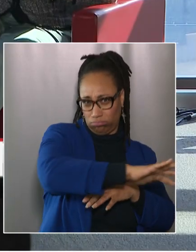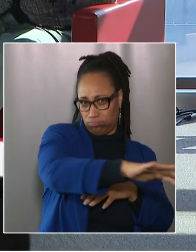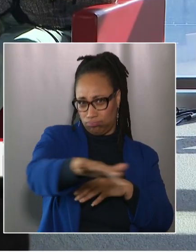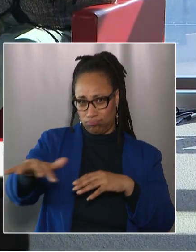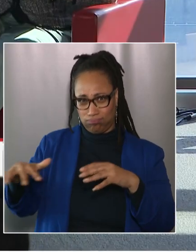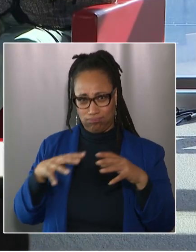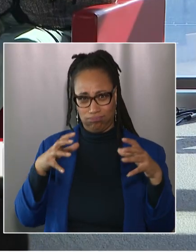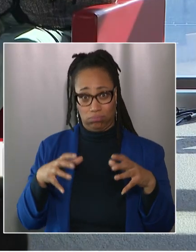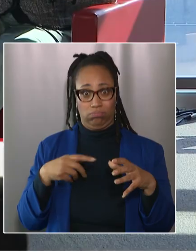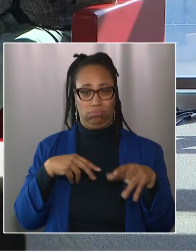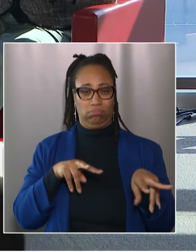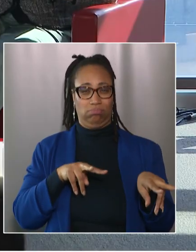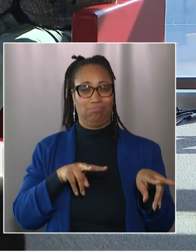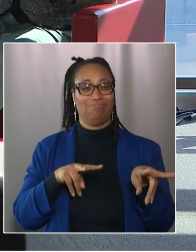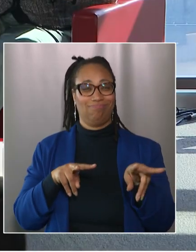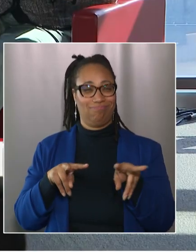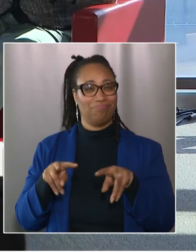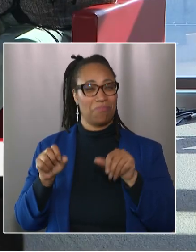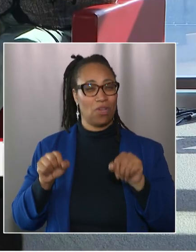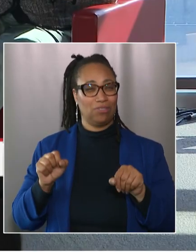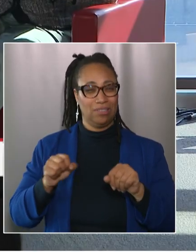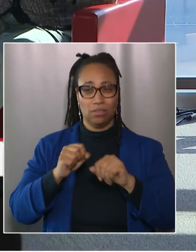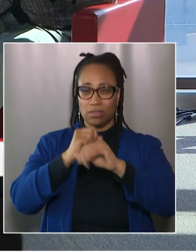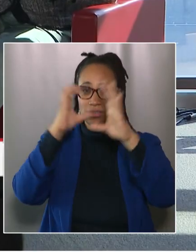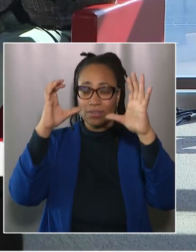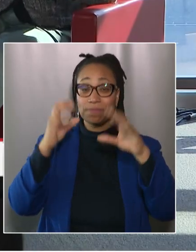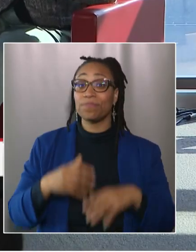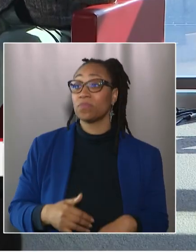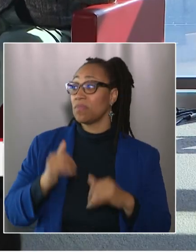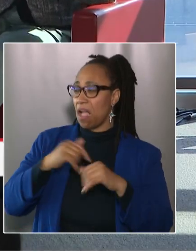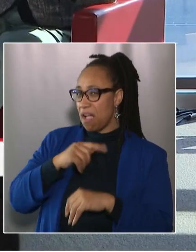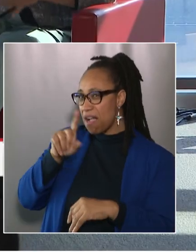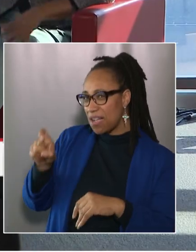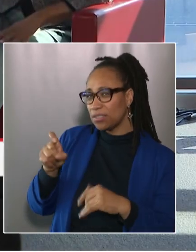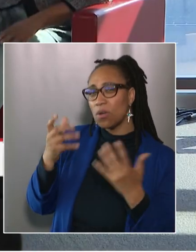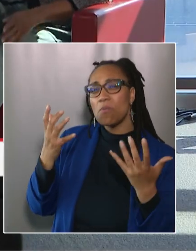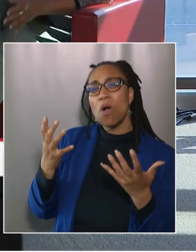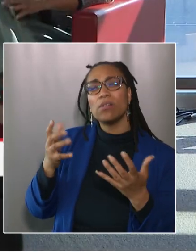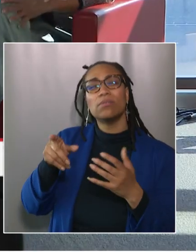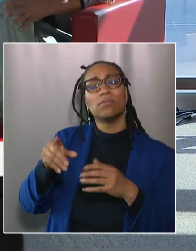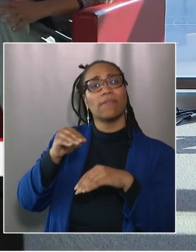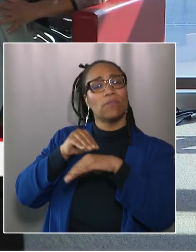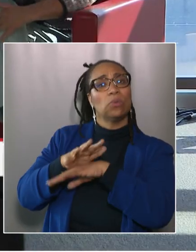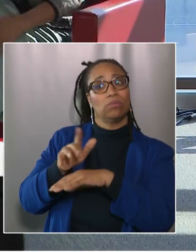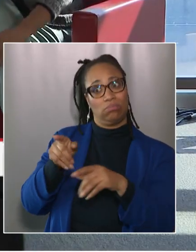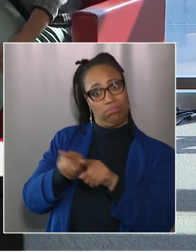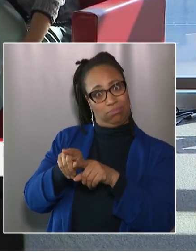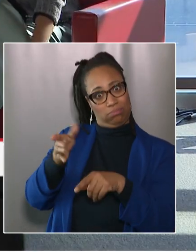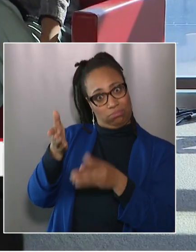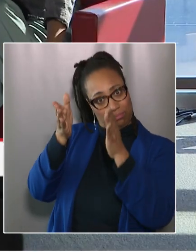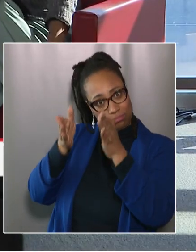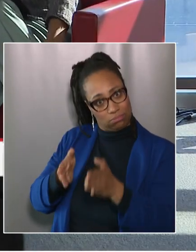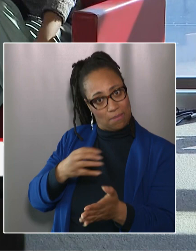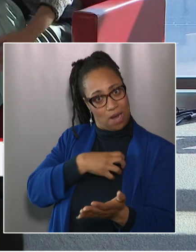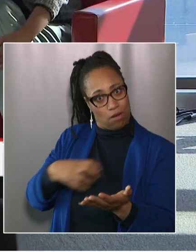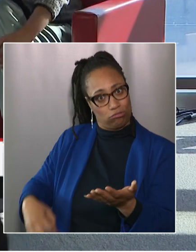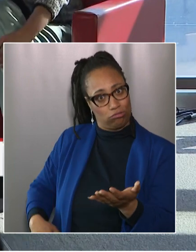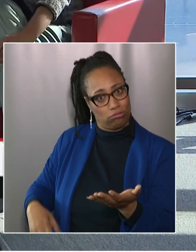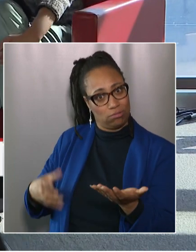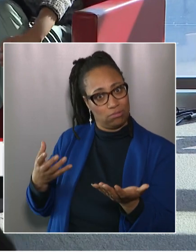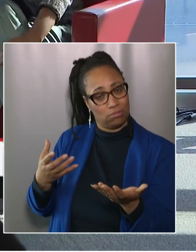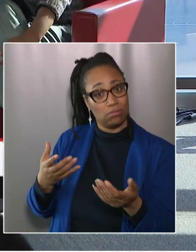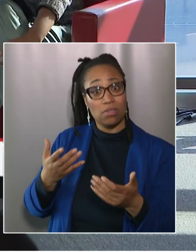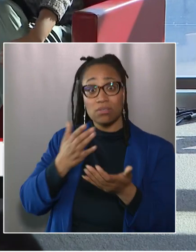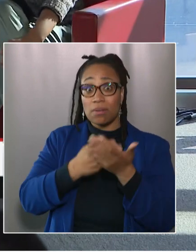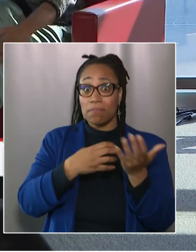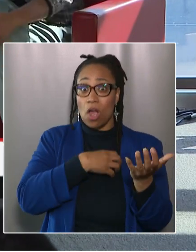other mayors who are thinking housing is hard, housing is expensive, housing is just difficult to do? How